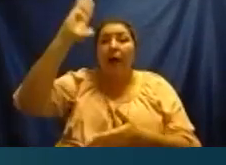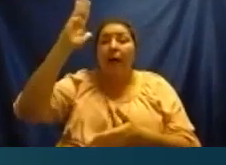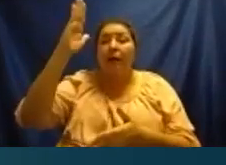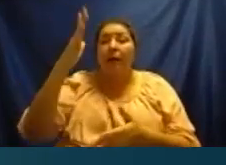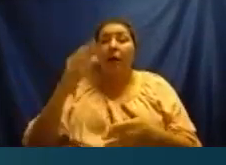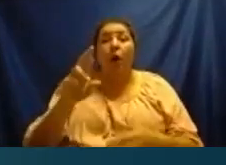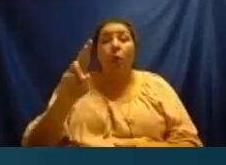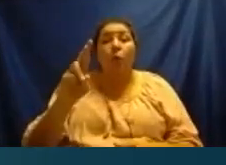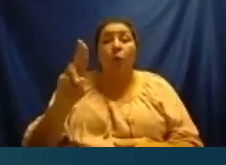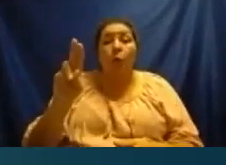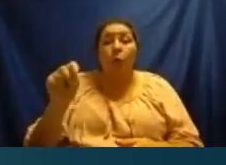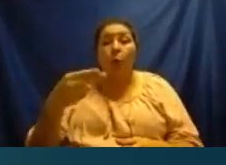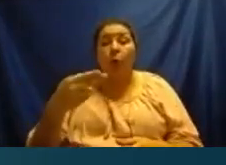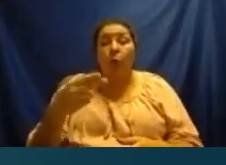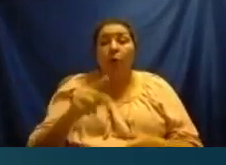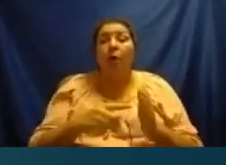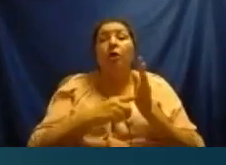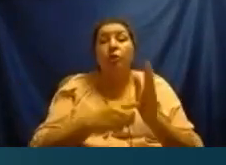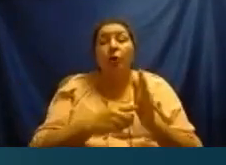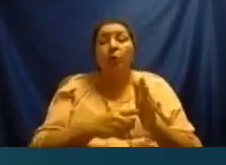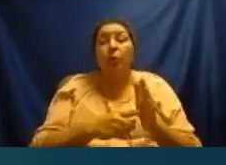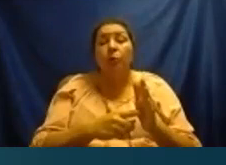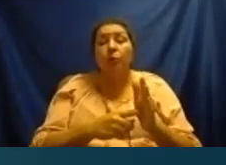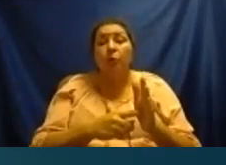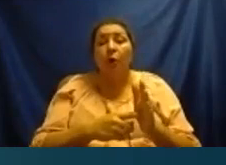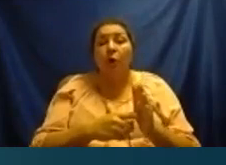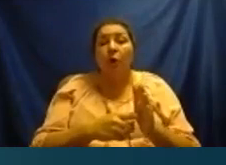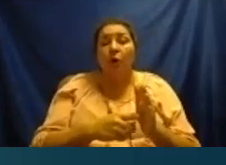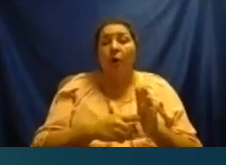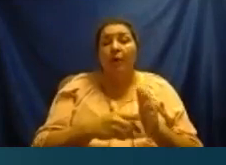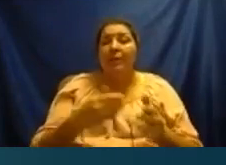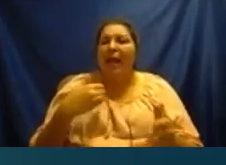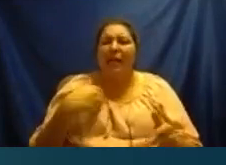also reflects a deep faith in God.